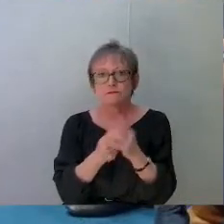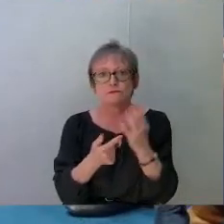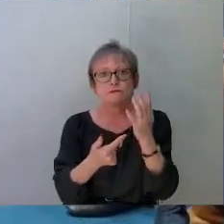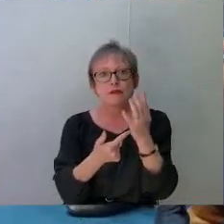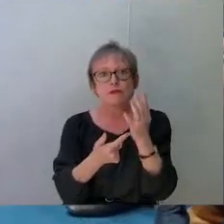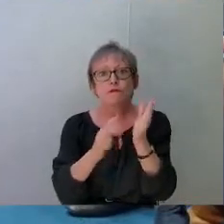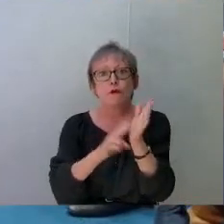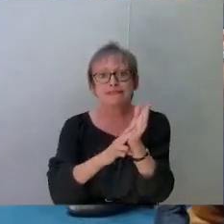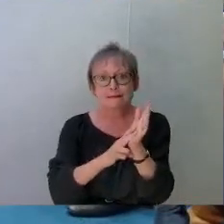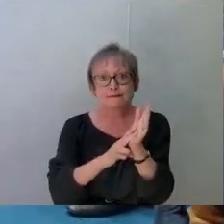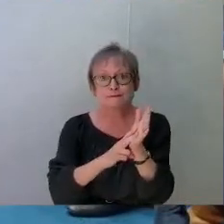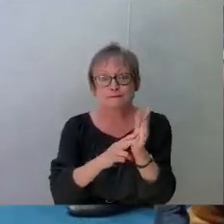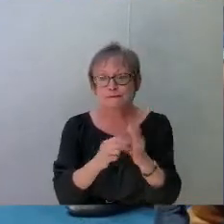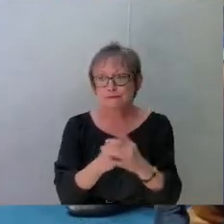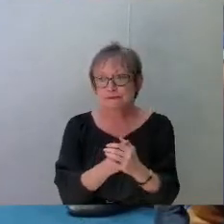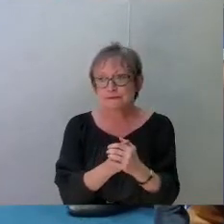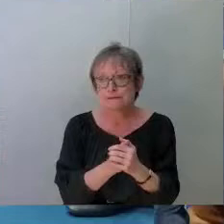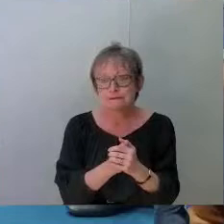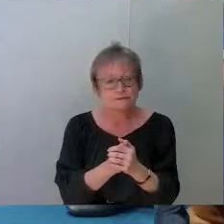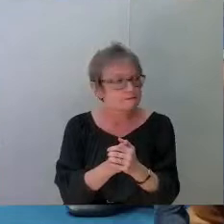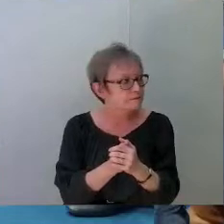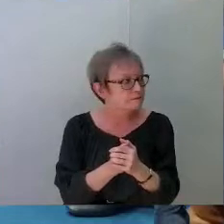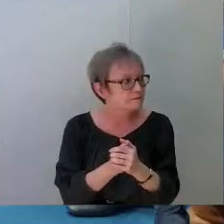Theodore Forster.